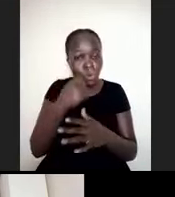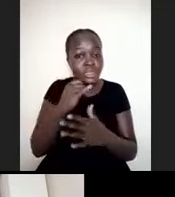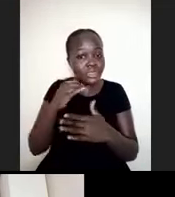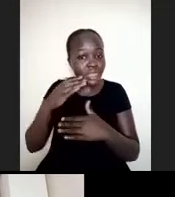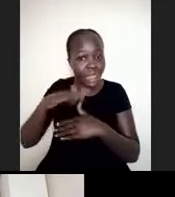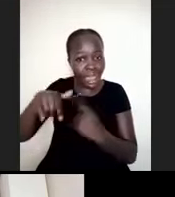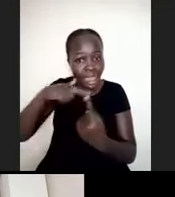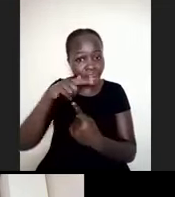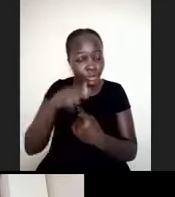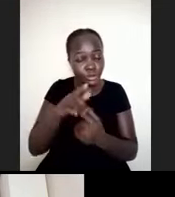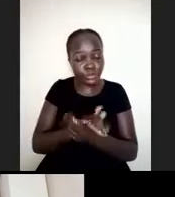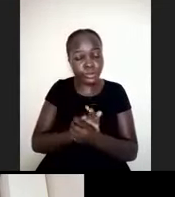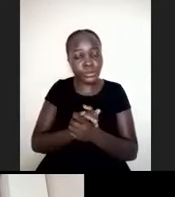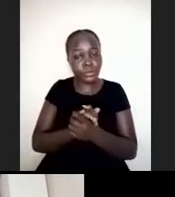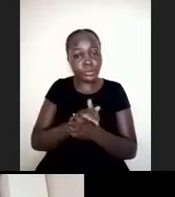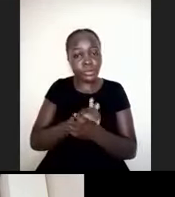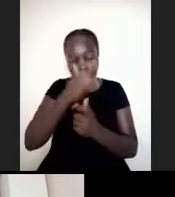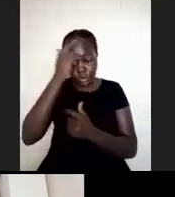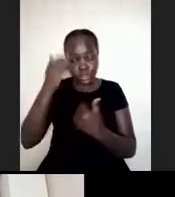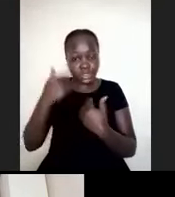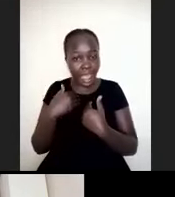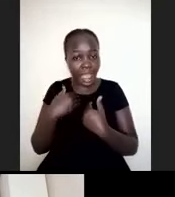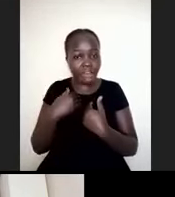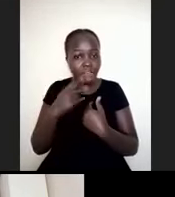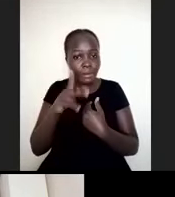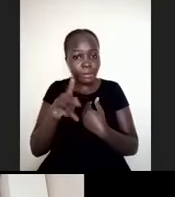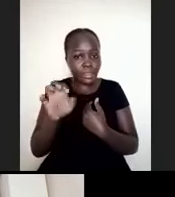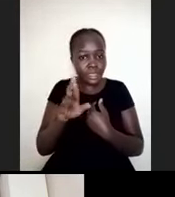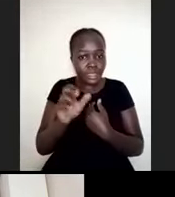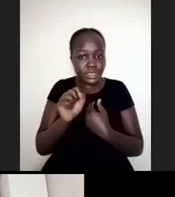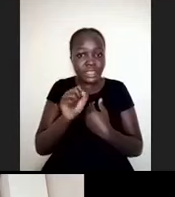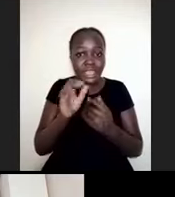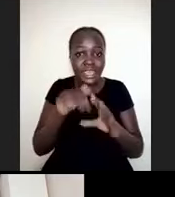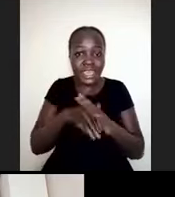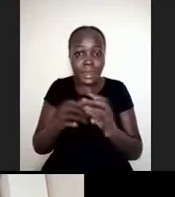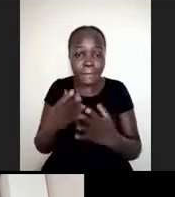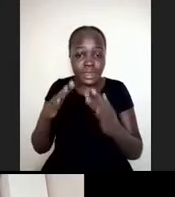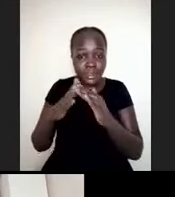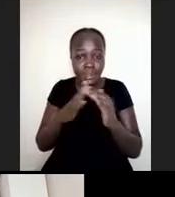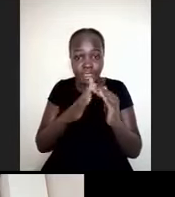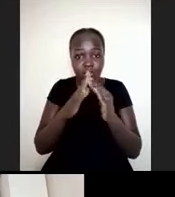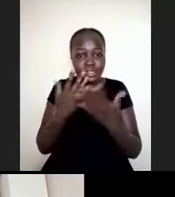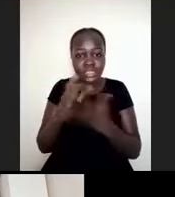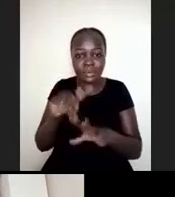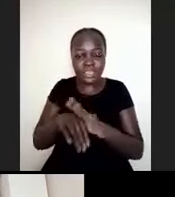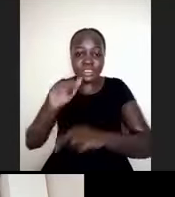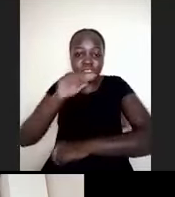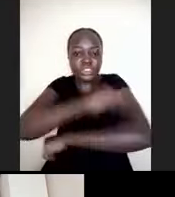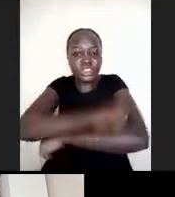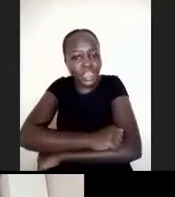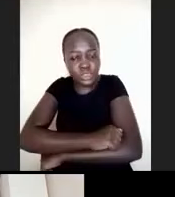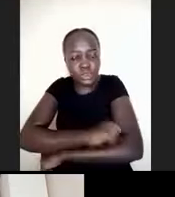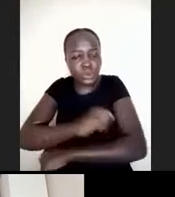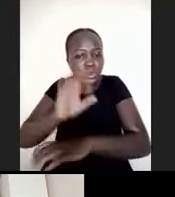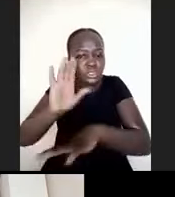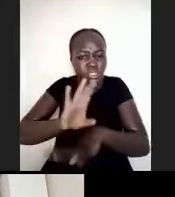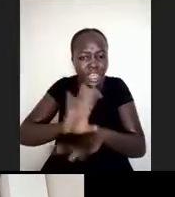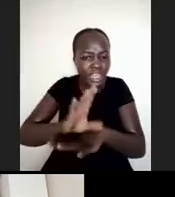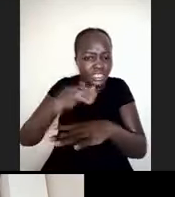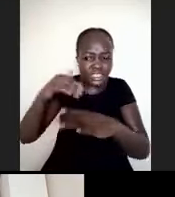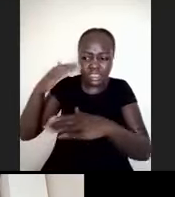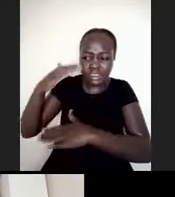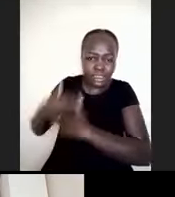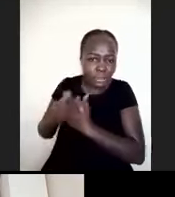Because, you know, you have peers in many levels. Some are from church, some maybe are from school, some are your neighbors, you